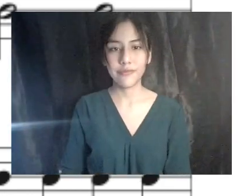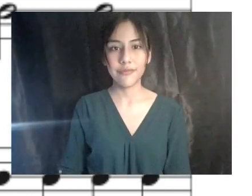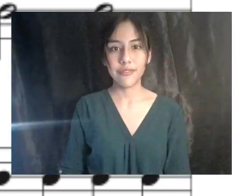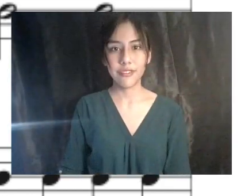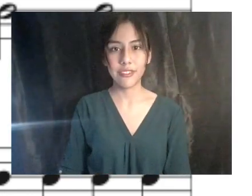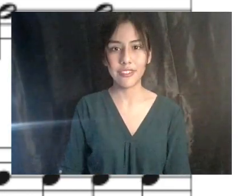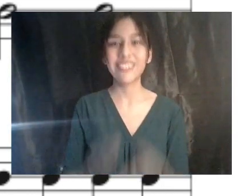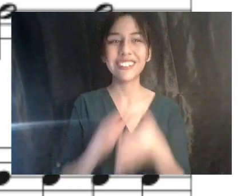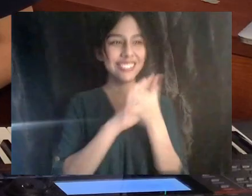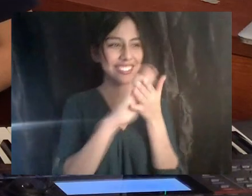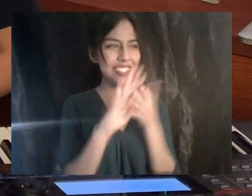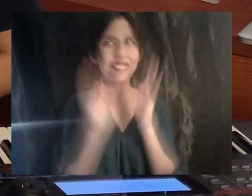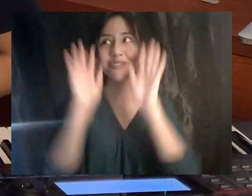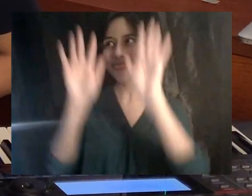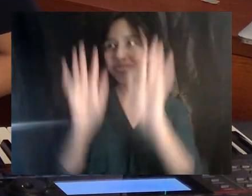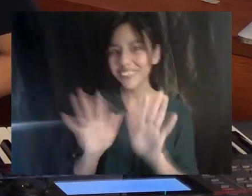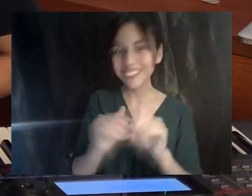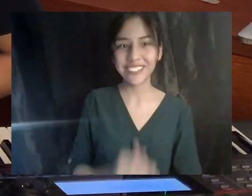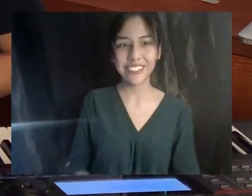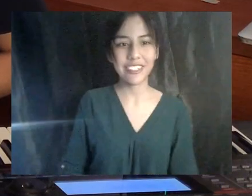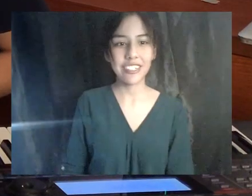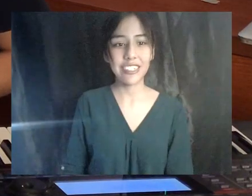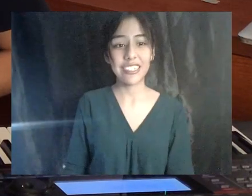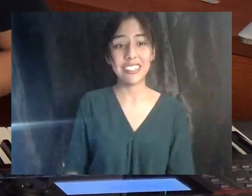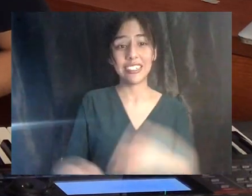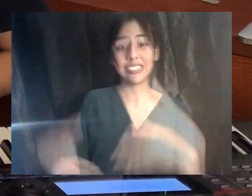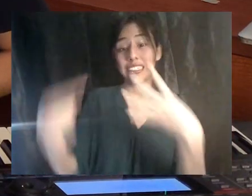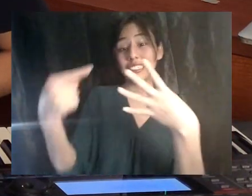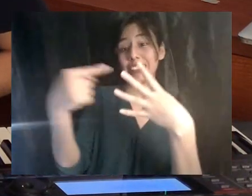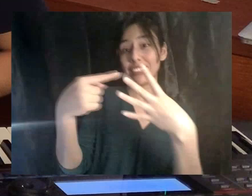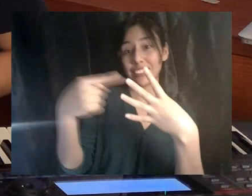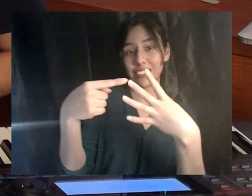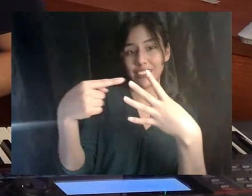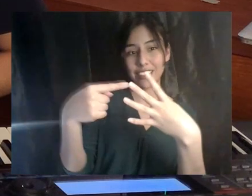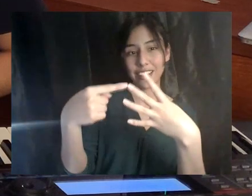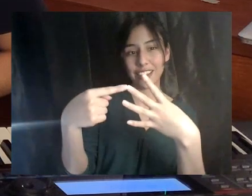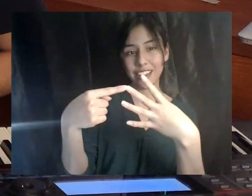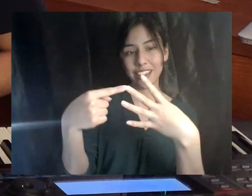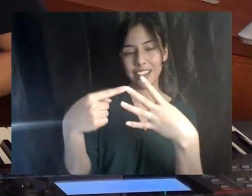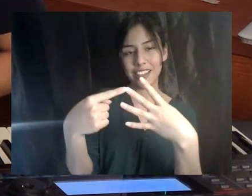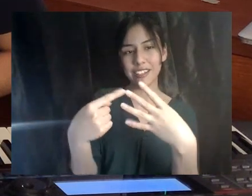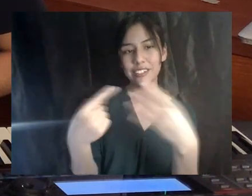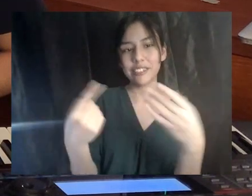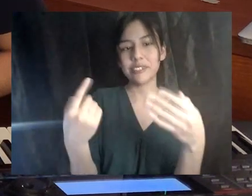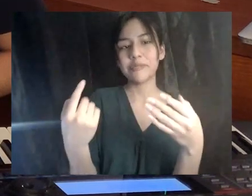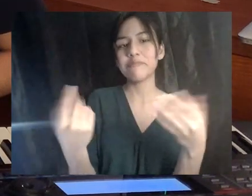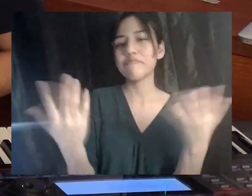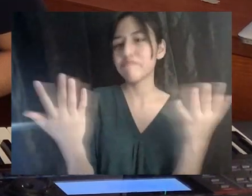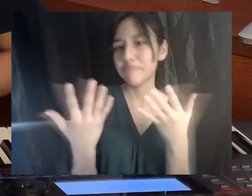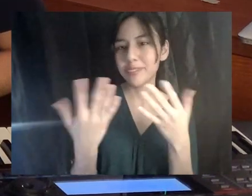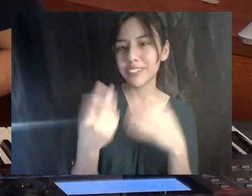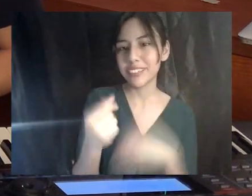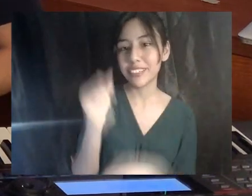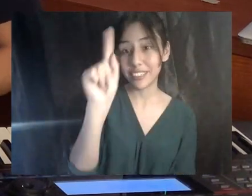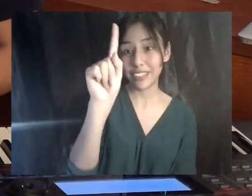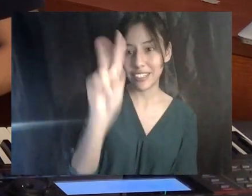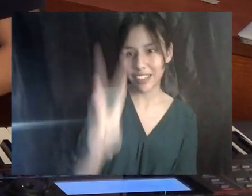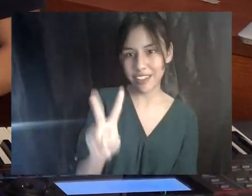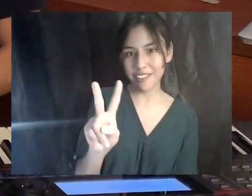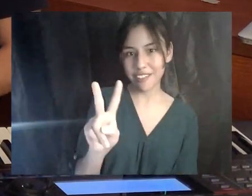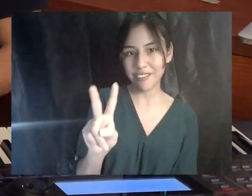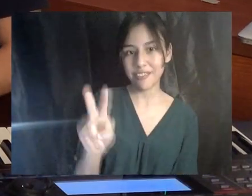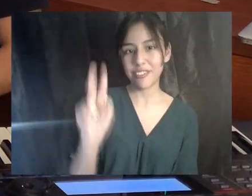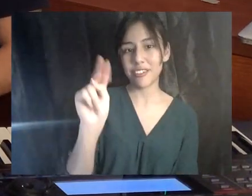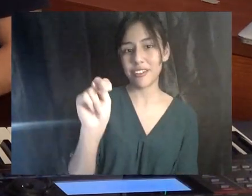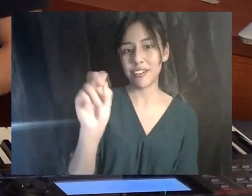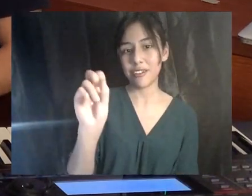4. Nice. Awesome. The next note that we're going to talk about is a half note, and you'll see it on the